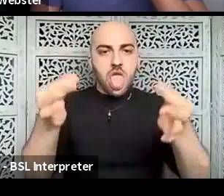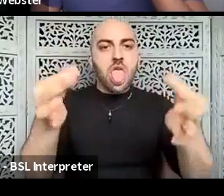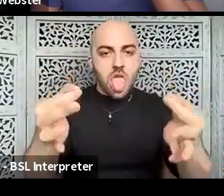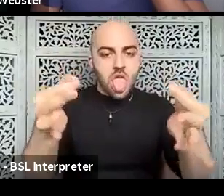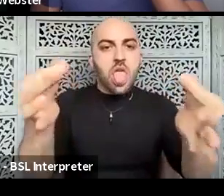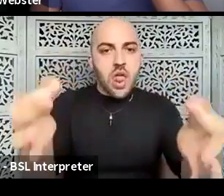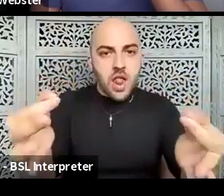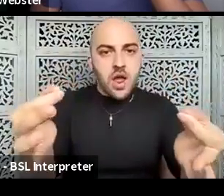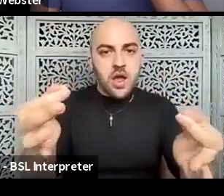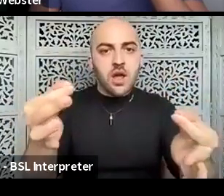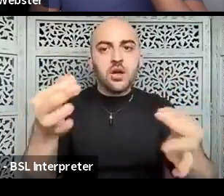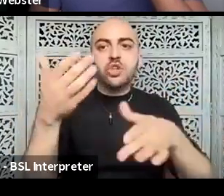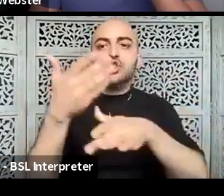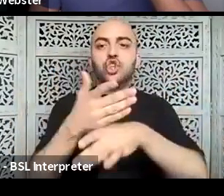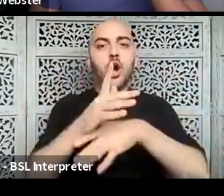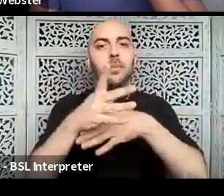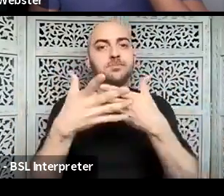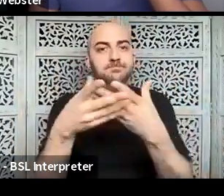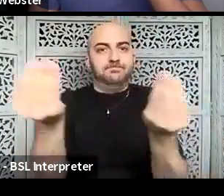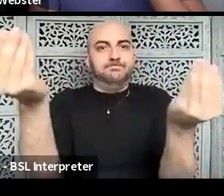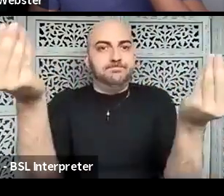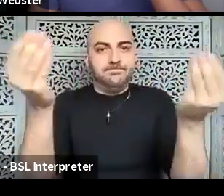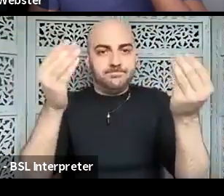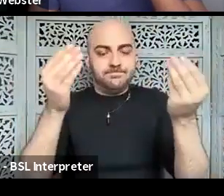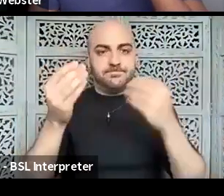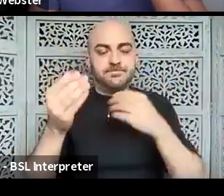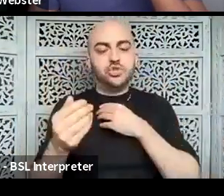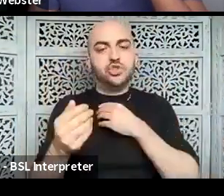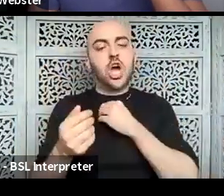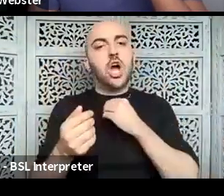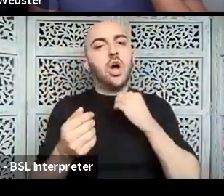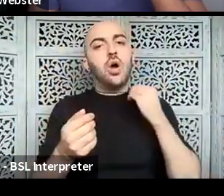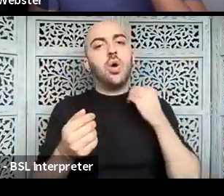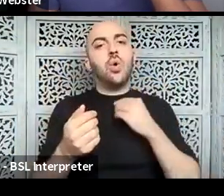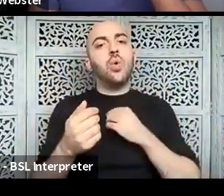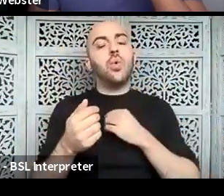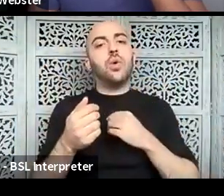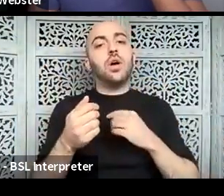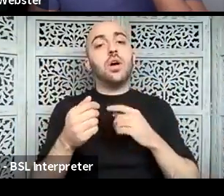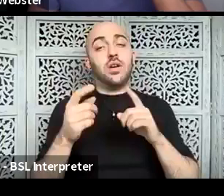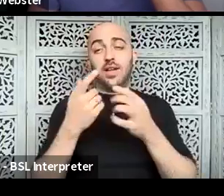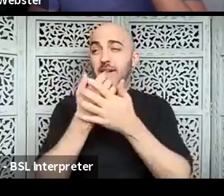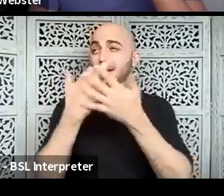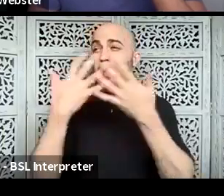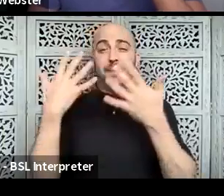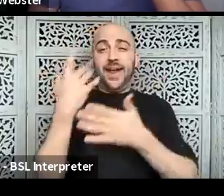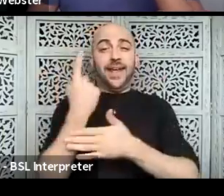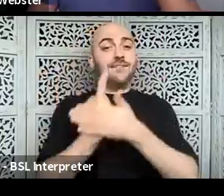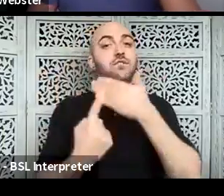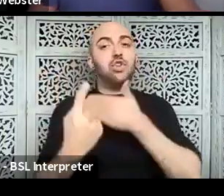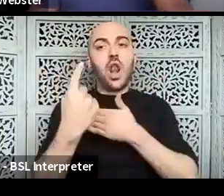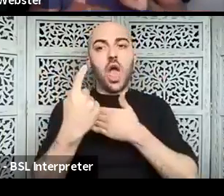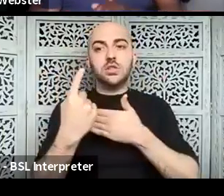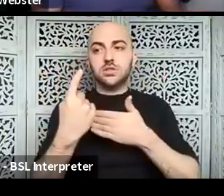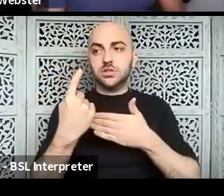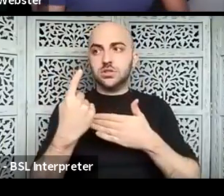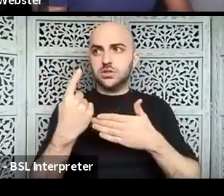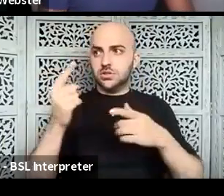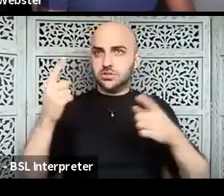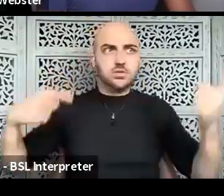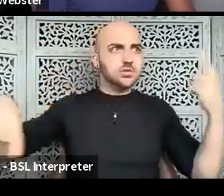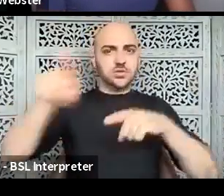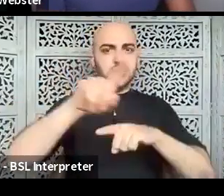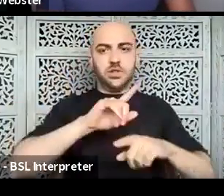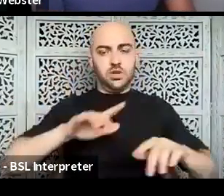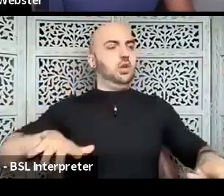that sort of job went away. So I found myself in a situation where, like a lot of freelancers out there, all of a sudden had no